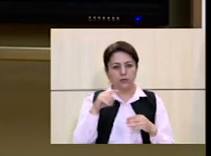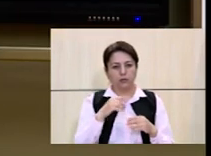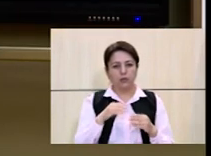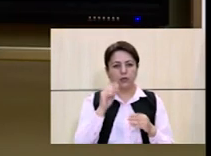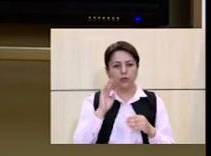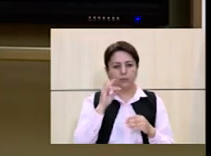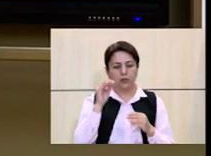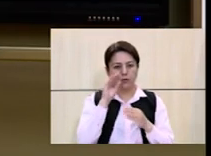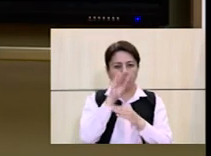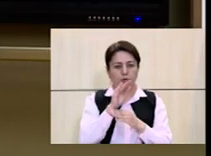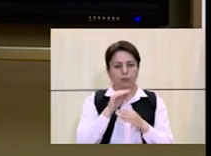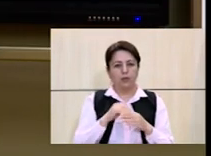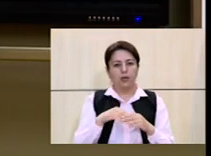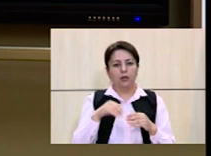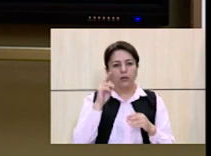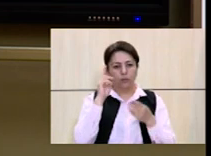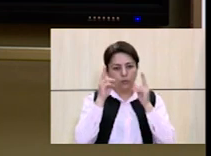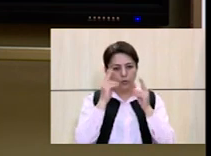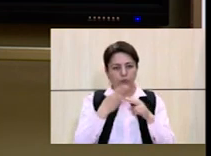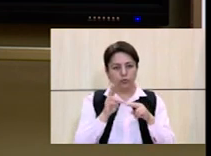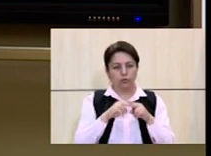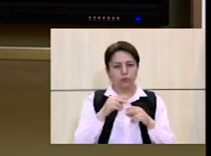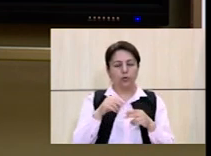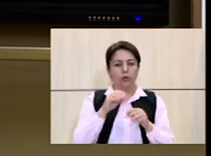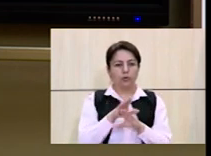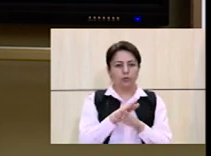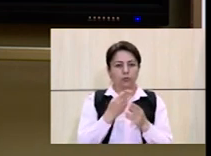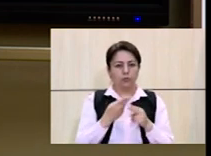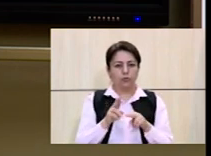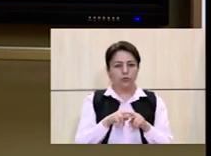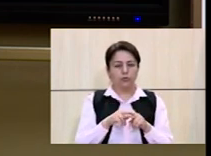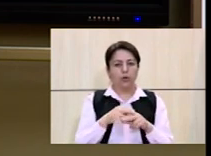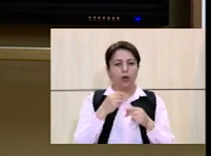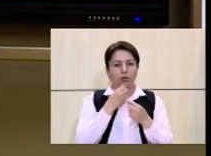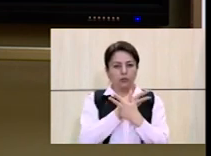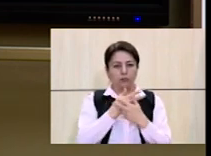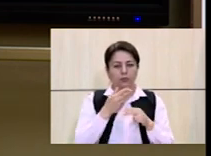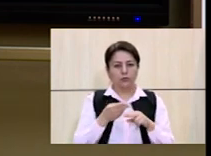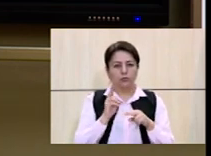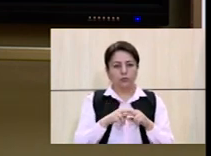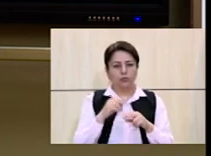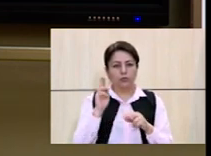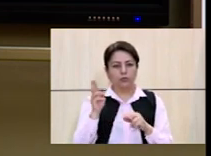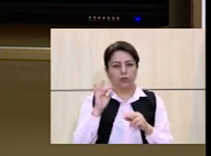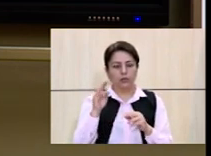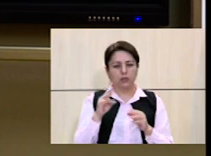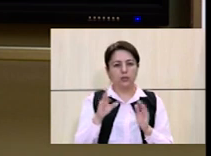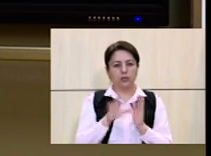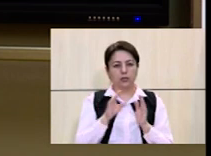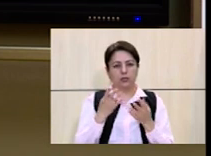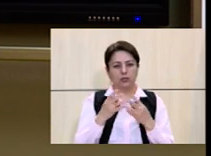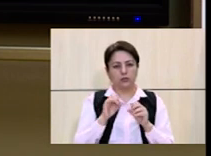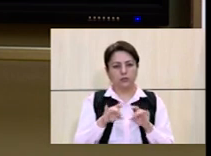qo'yib, quyon uchun, toshbaqa uchun hamda yo'lbars uchun kinetik energiyalarni hisoblashimiz mumkin.